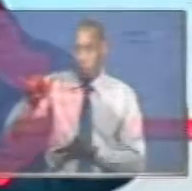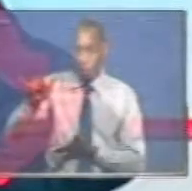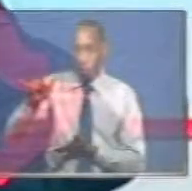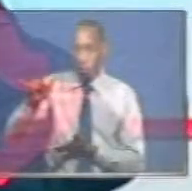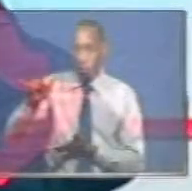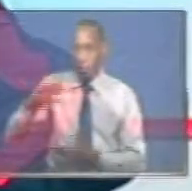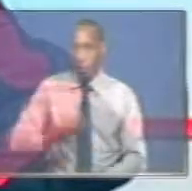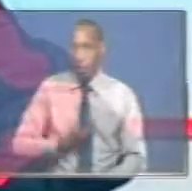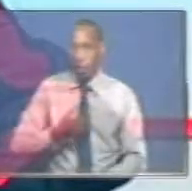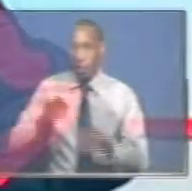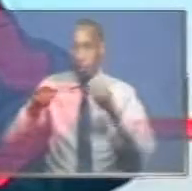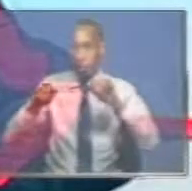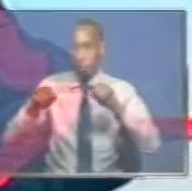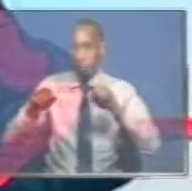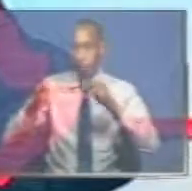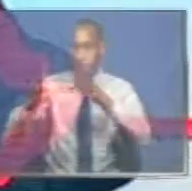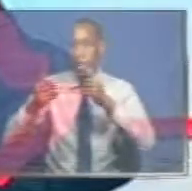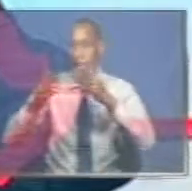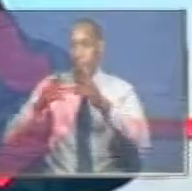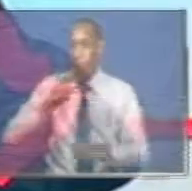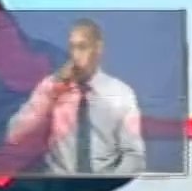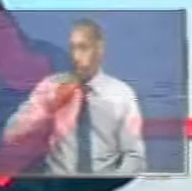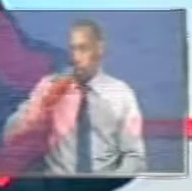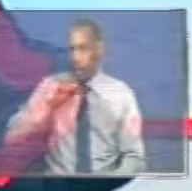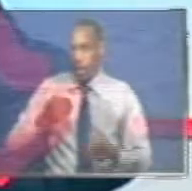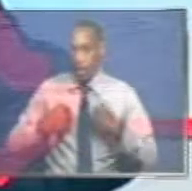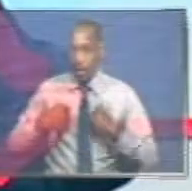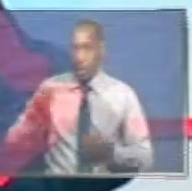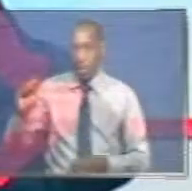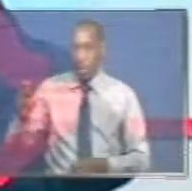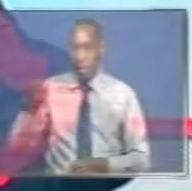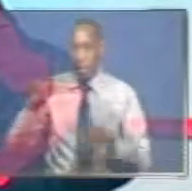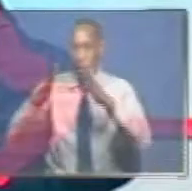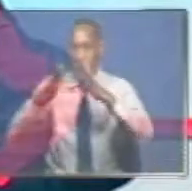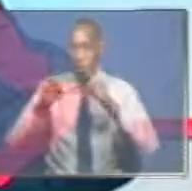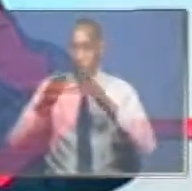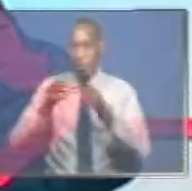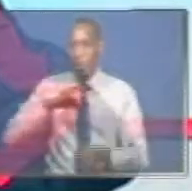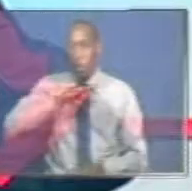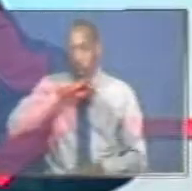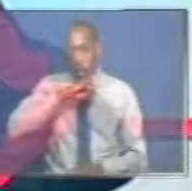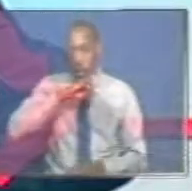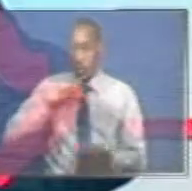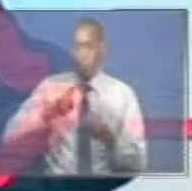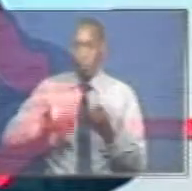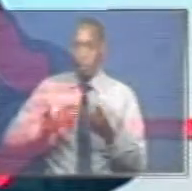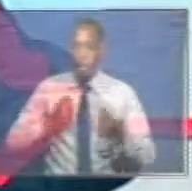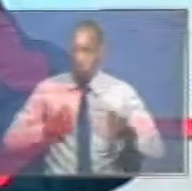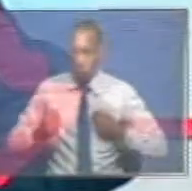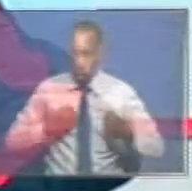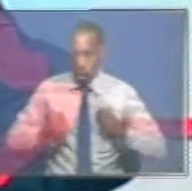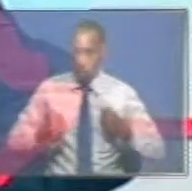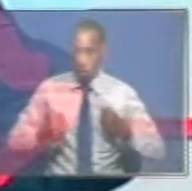visit Arsenal Tanzania. We had Arsenal Kenya, Arsenal Uganda, Arsenal Rwanda, and